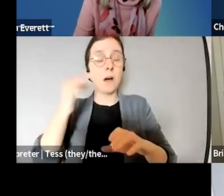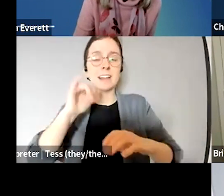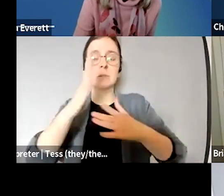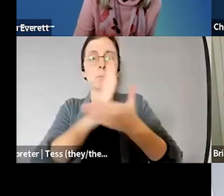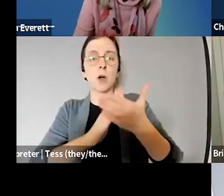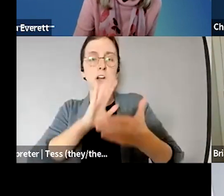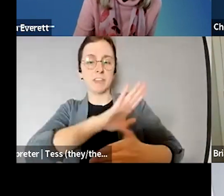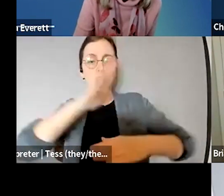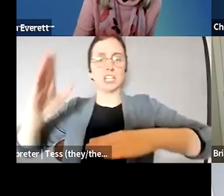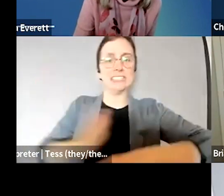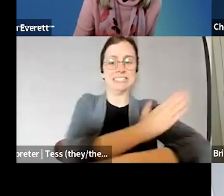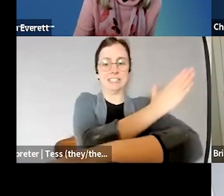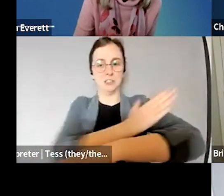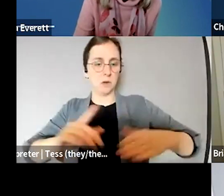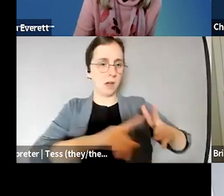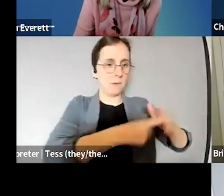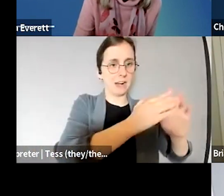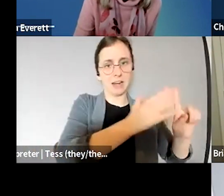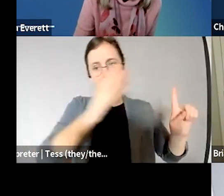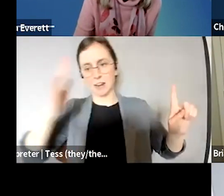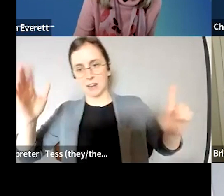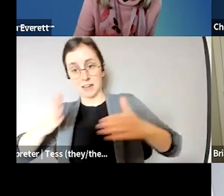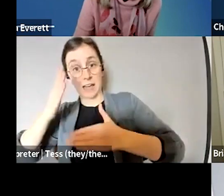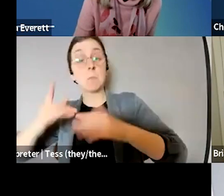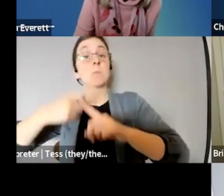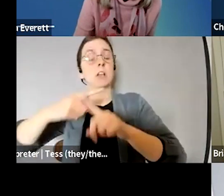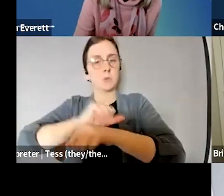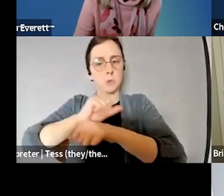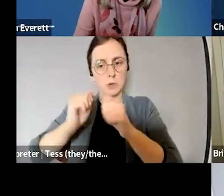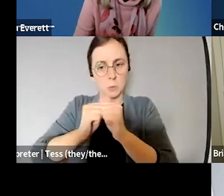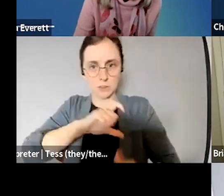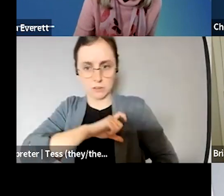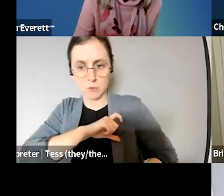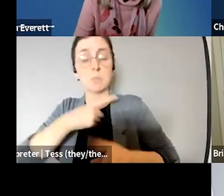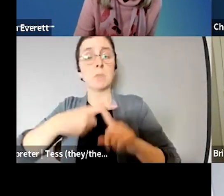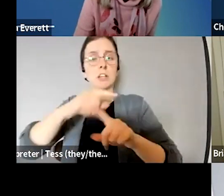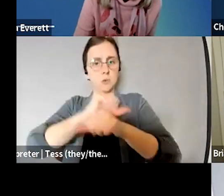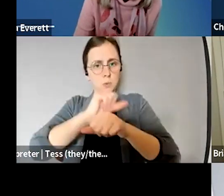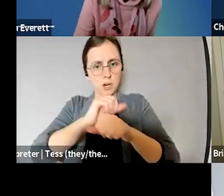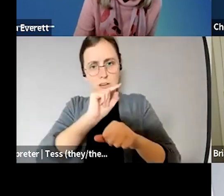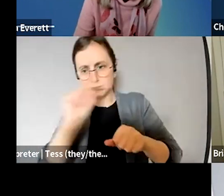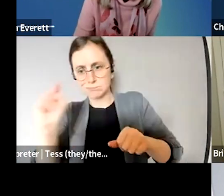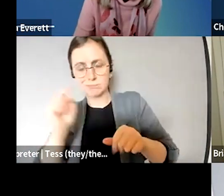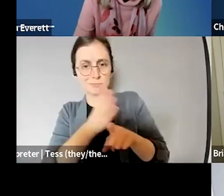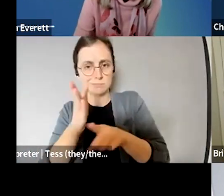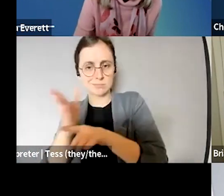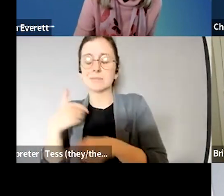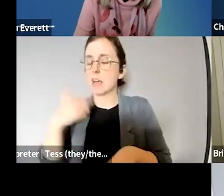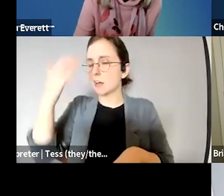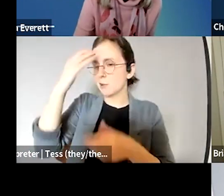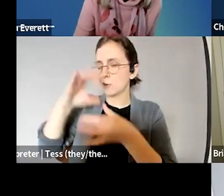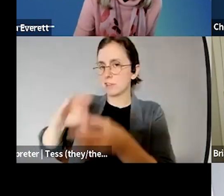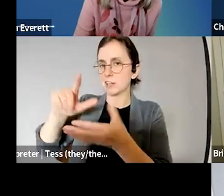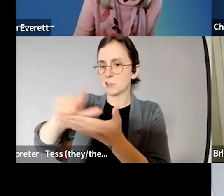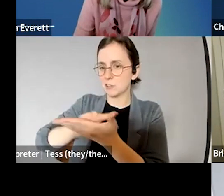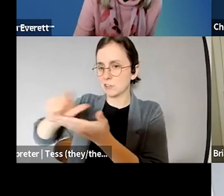their mobile crisis, along with the work that they do with law enforcement. So there are examples, and I know due to the legislation, there will